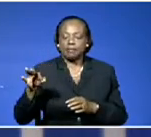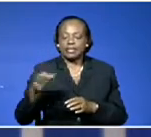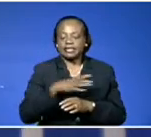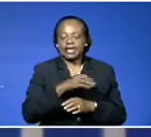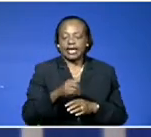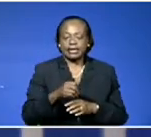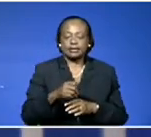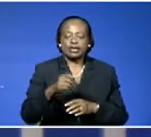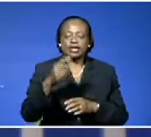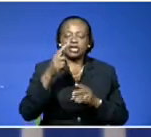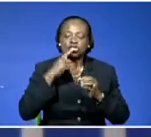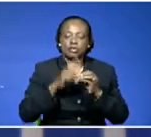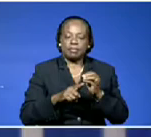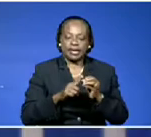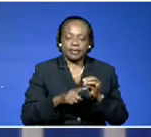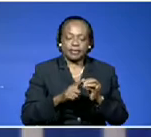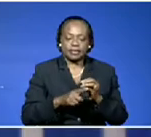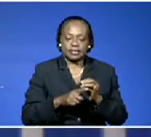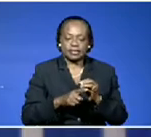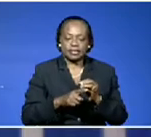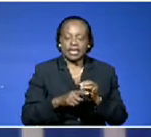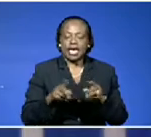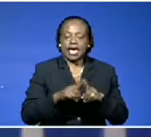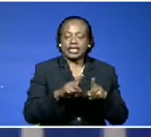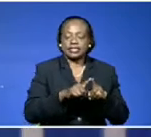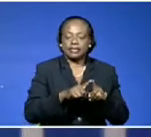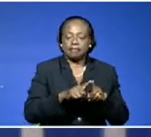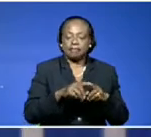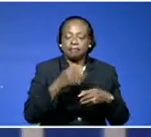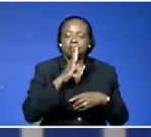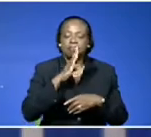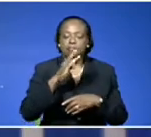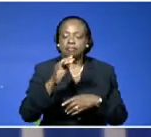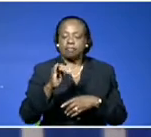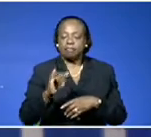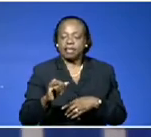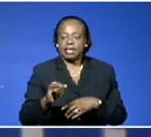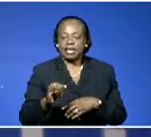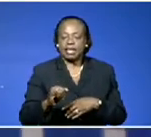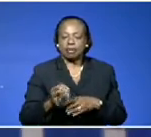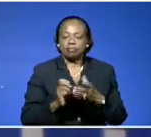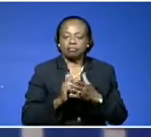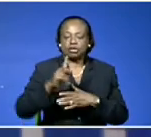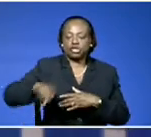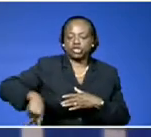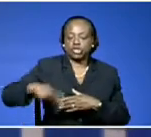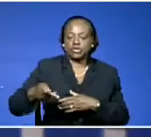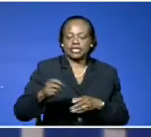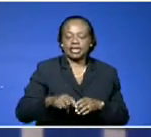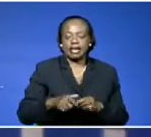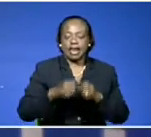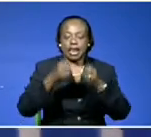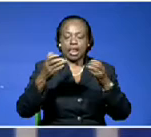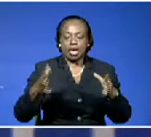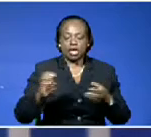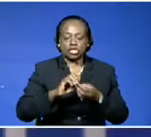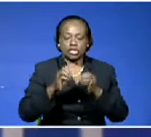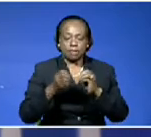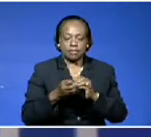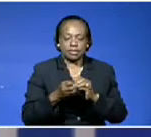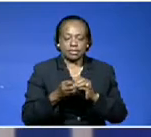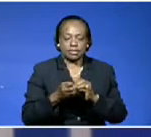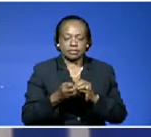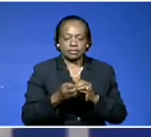are producing them in high numbers. While the ban was a concern for some vendors, the minister says it's all in an effort to build the